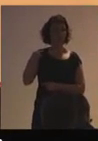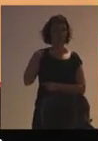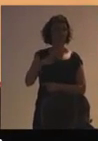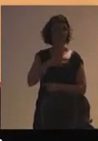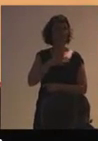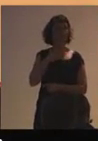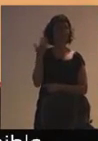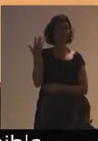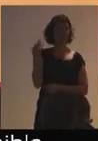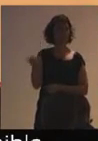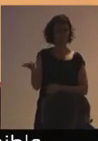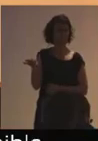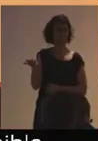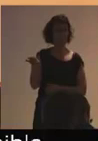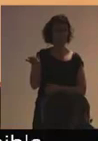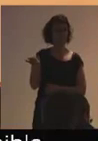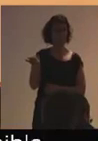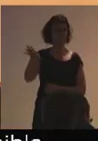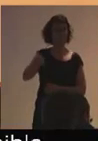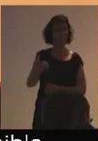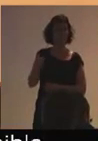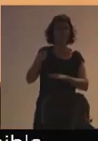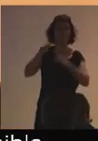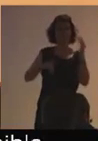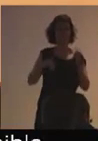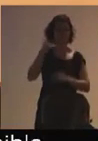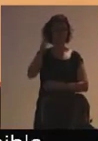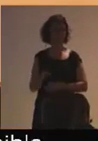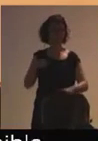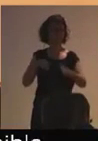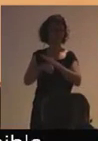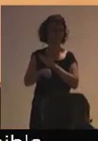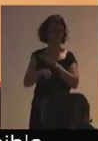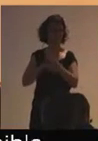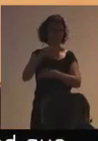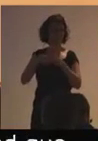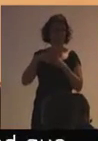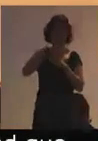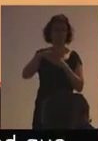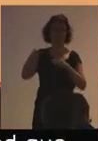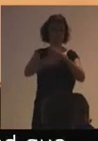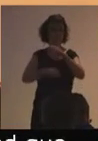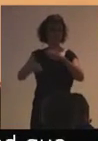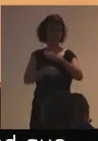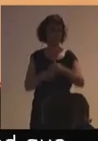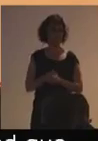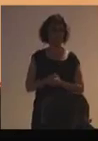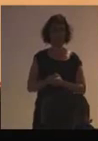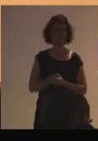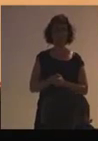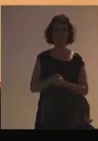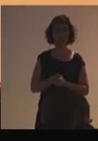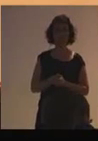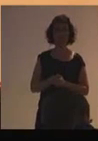which will be launched end of August. If you look at internet applications and those that use WordPress, which